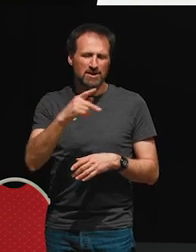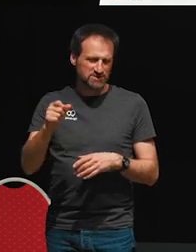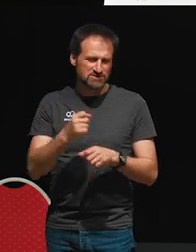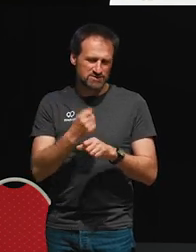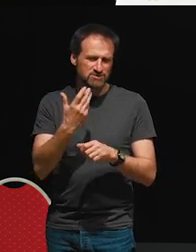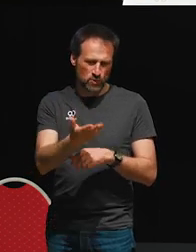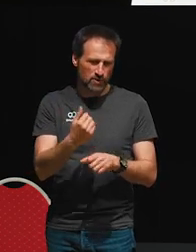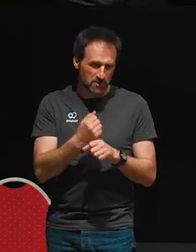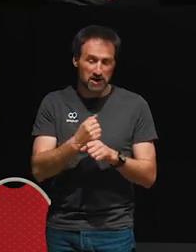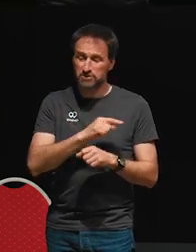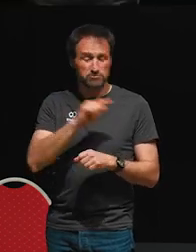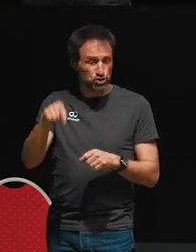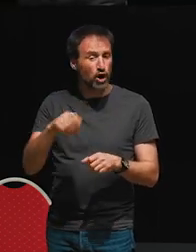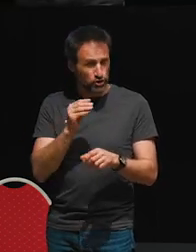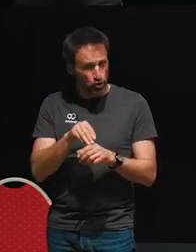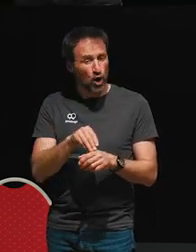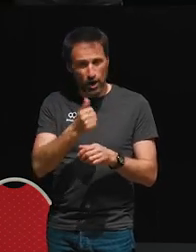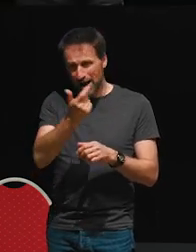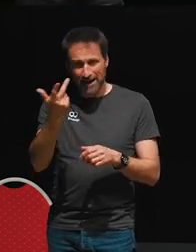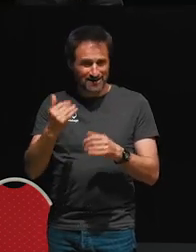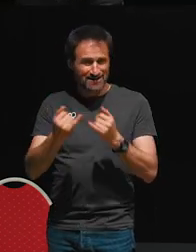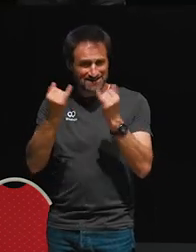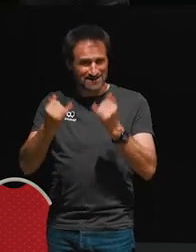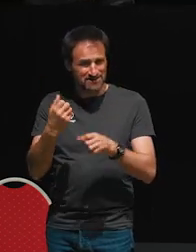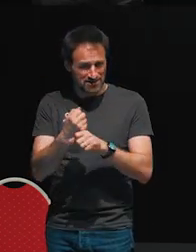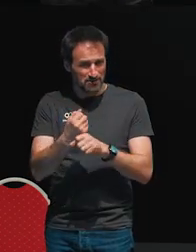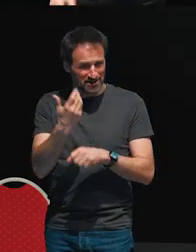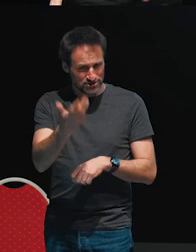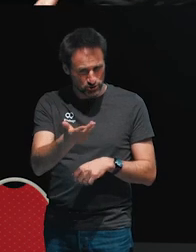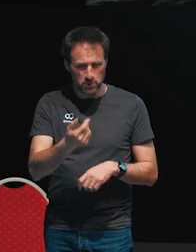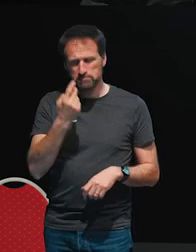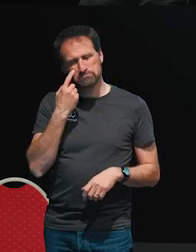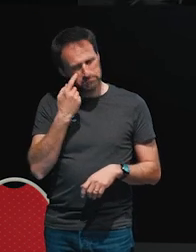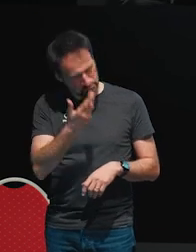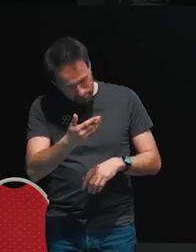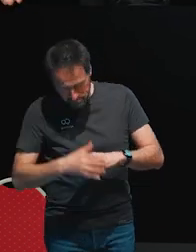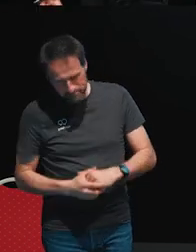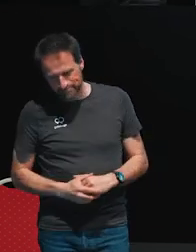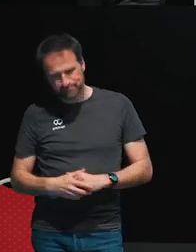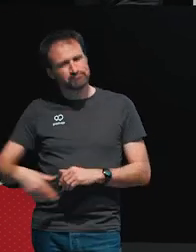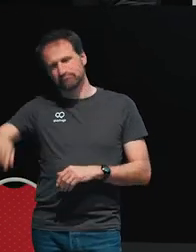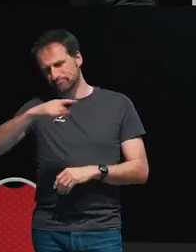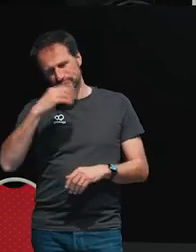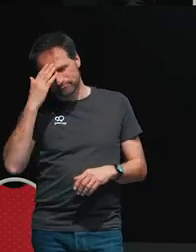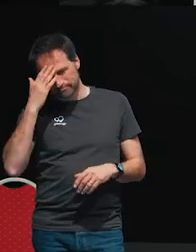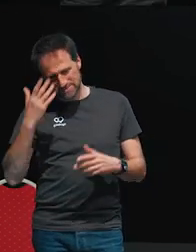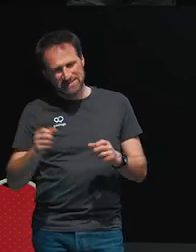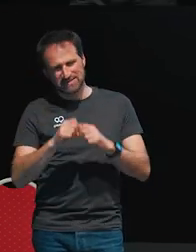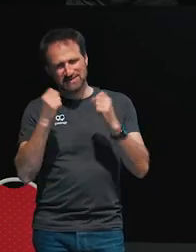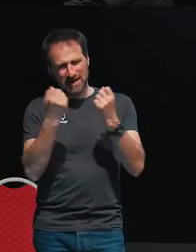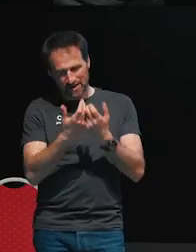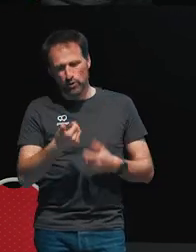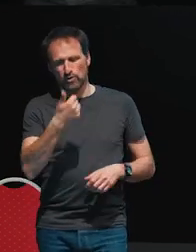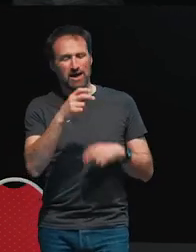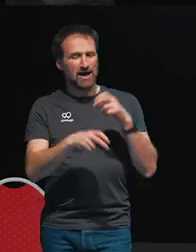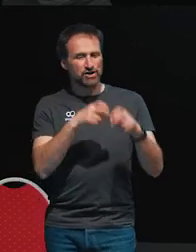instances, and there's nothing wrong with it. So let's have a look at how this works. We all know this scenario where you have a user which types